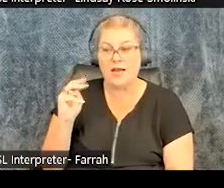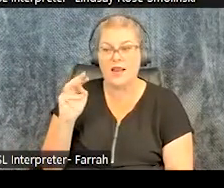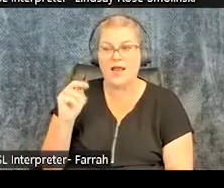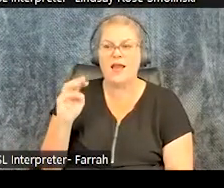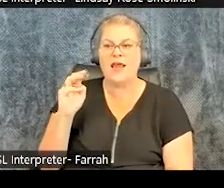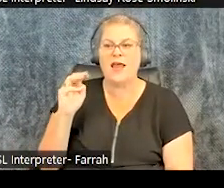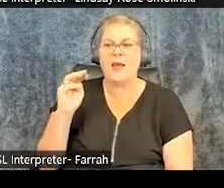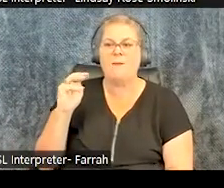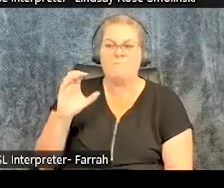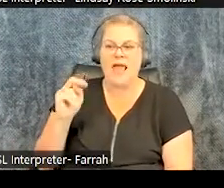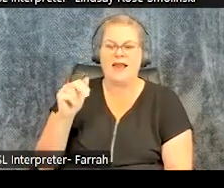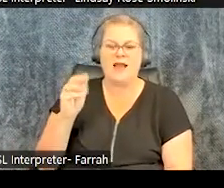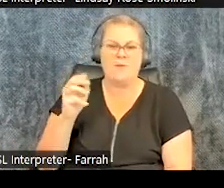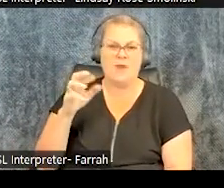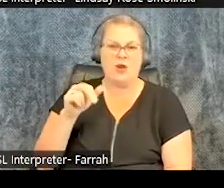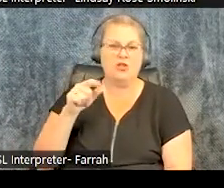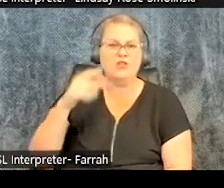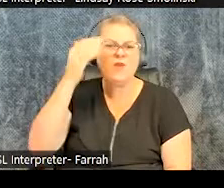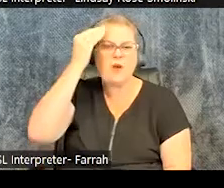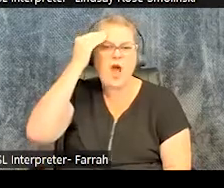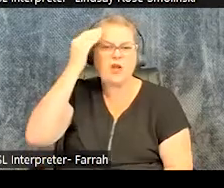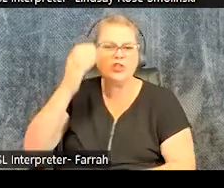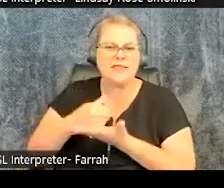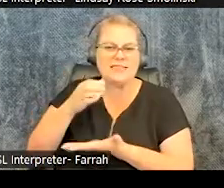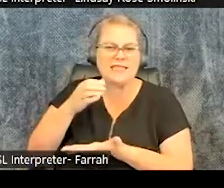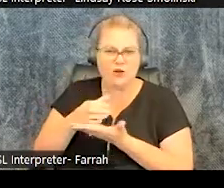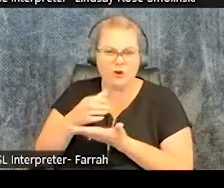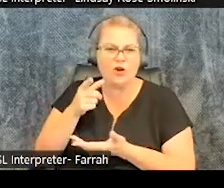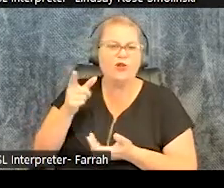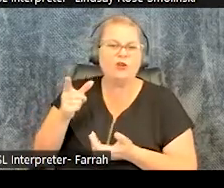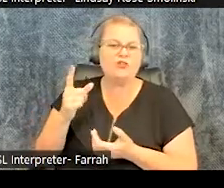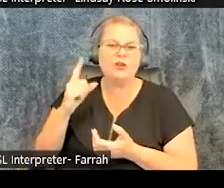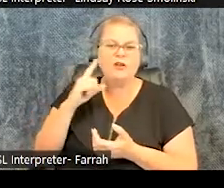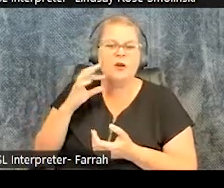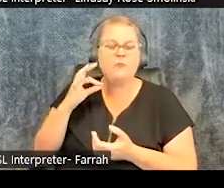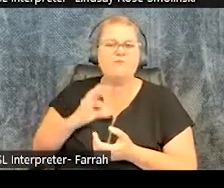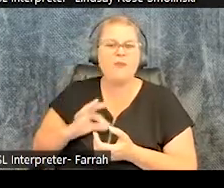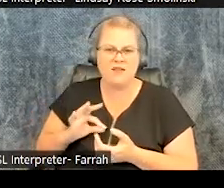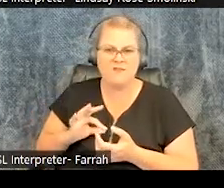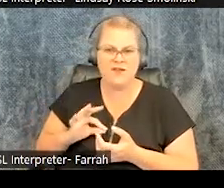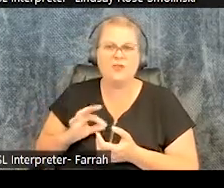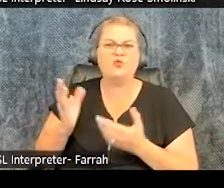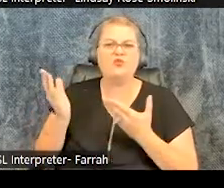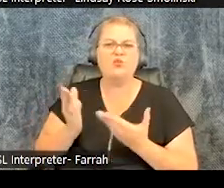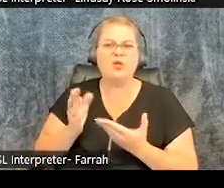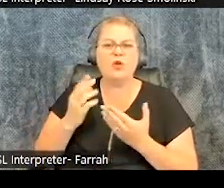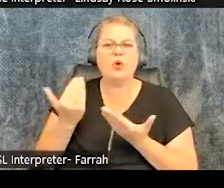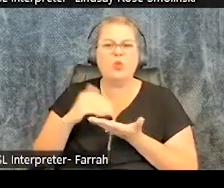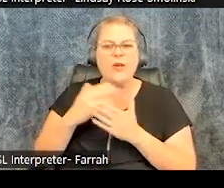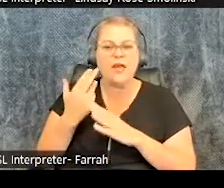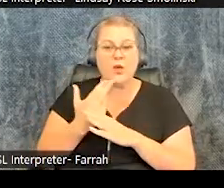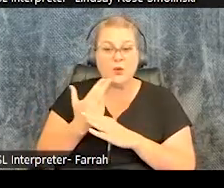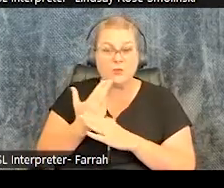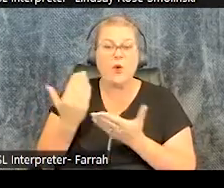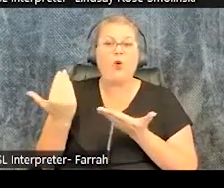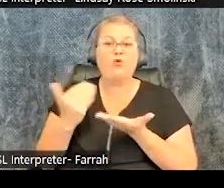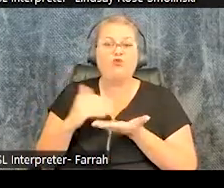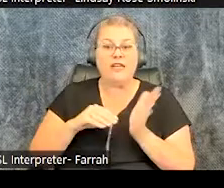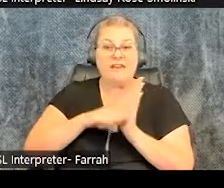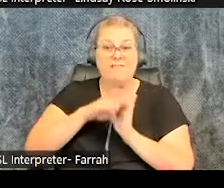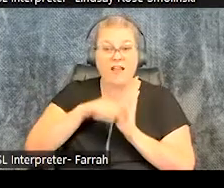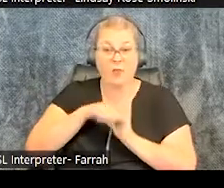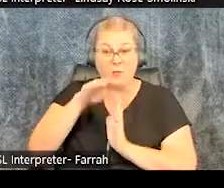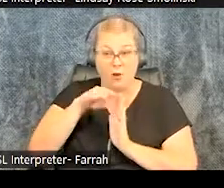Container. And she founded this as a benefit corporation to bring reusable, refillable glass bottles back to the